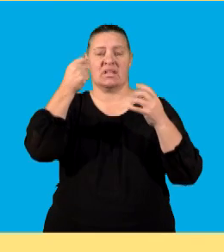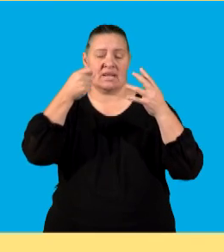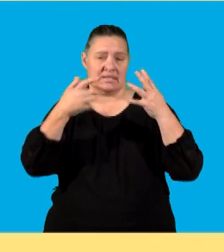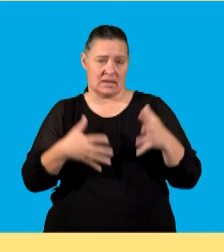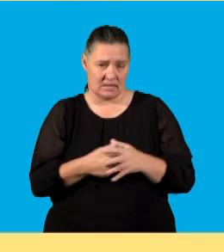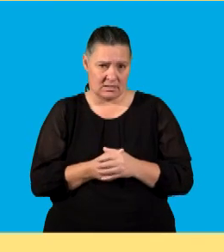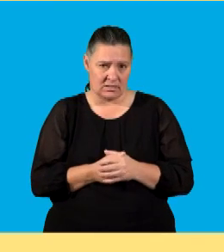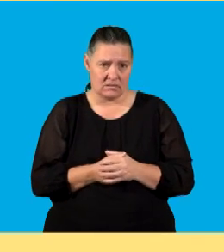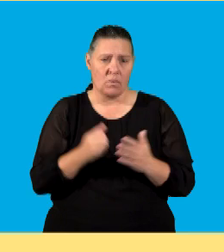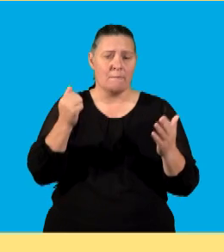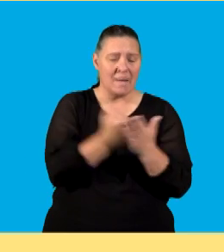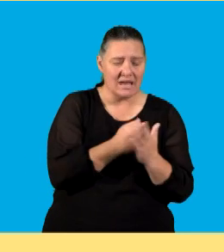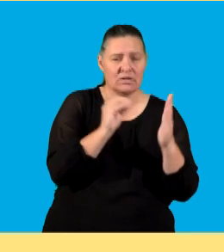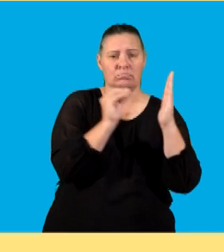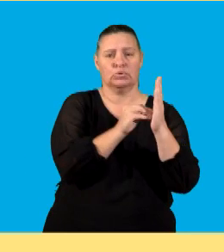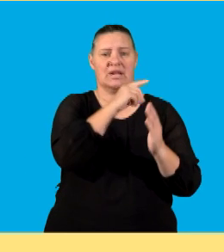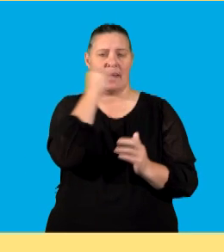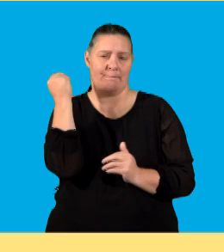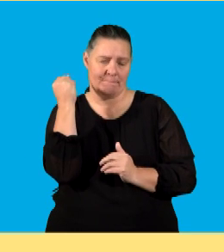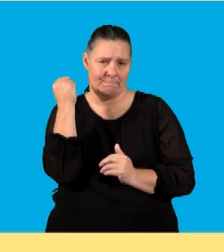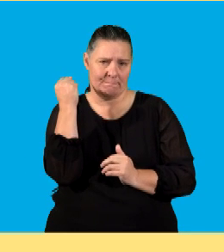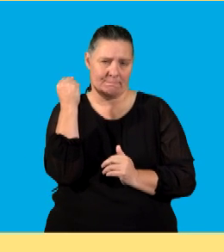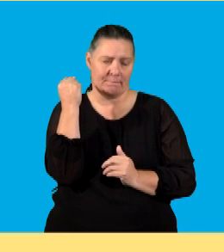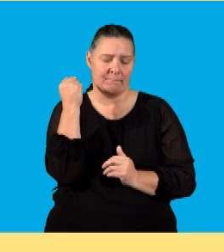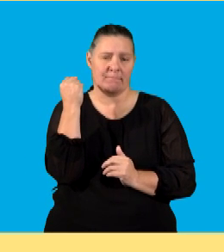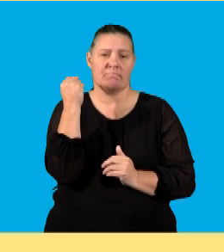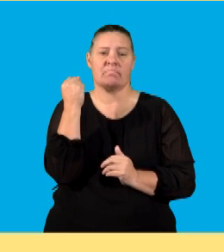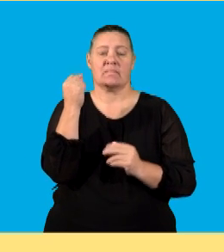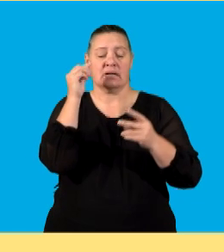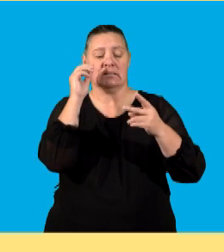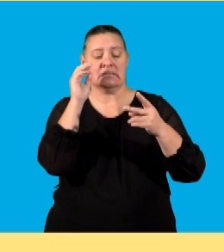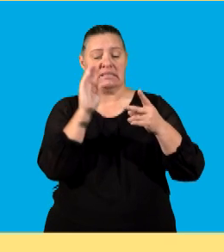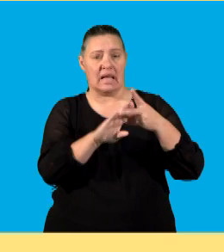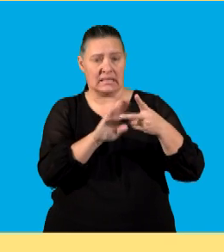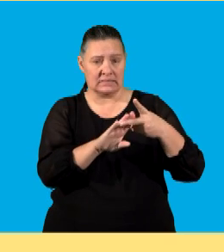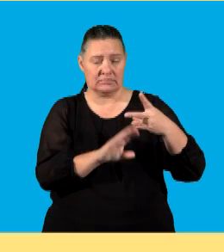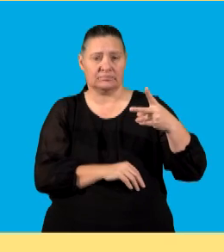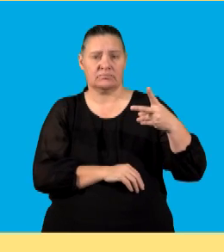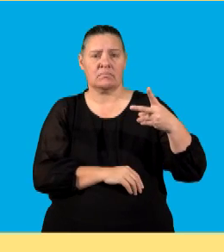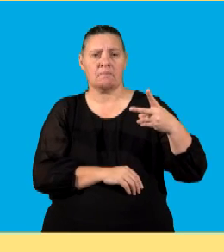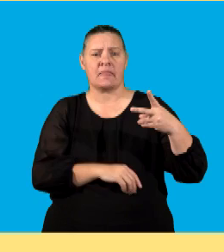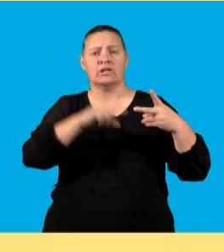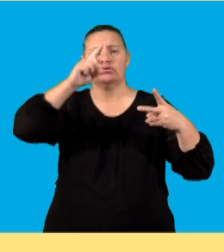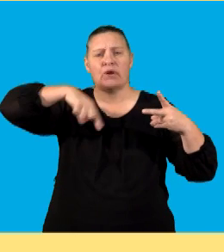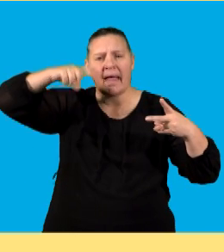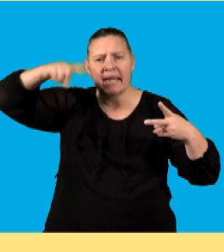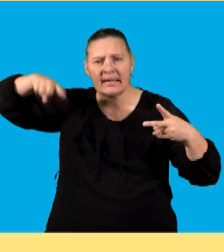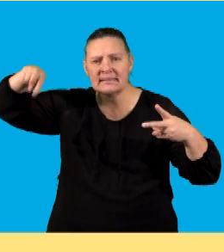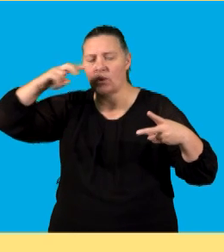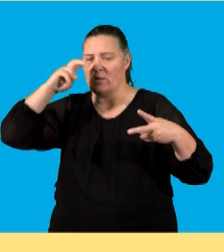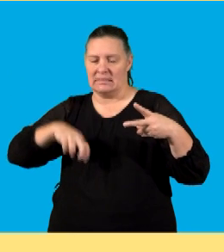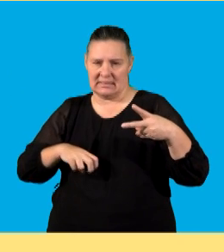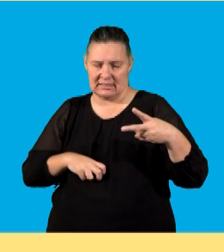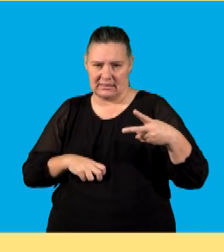of the financial indicator. You have to name the financial indicator. The second one, we need the